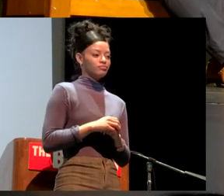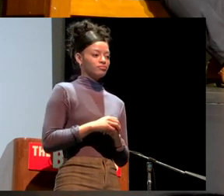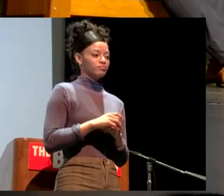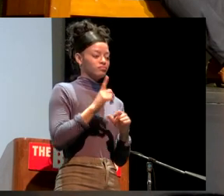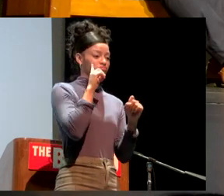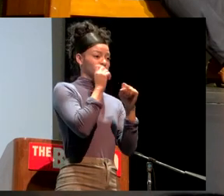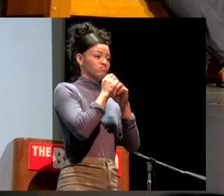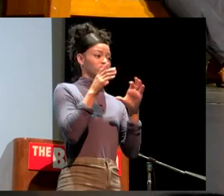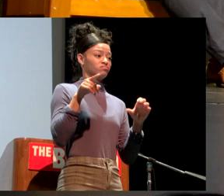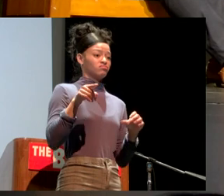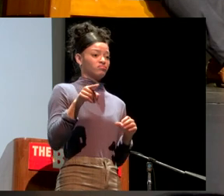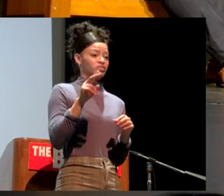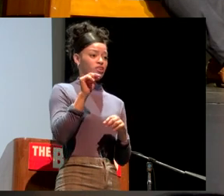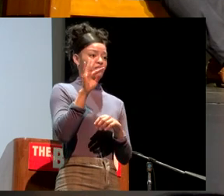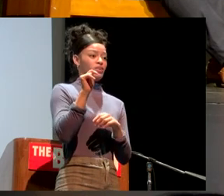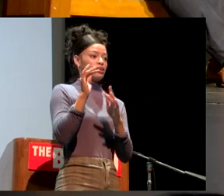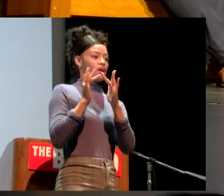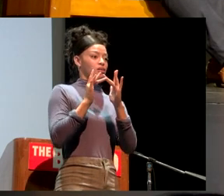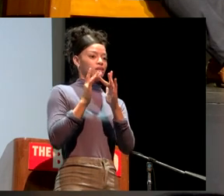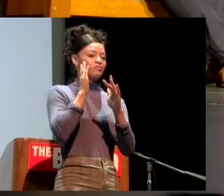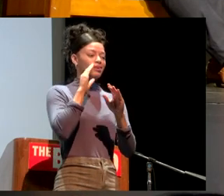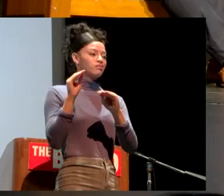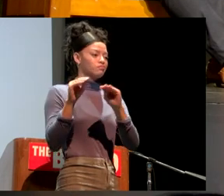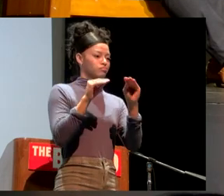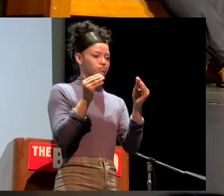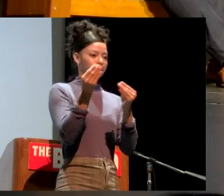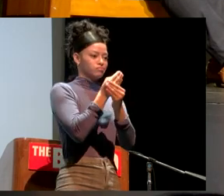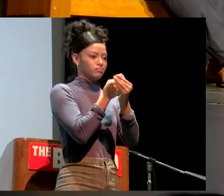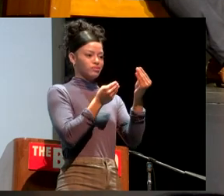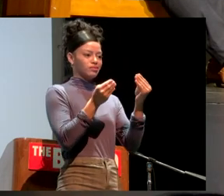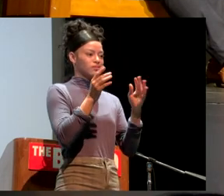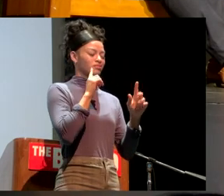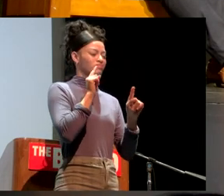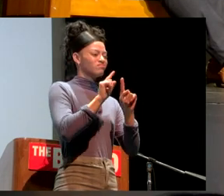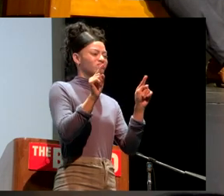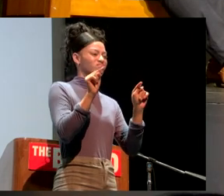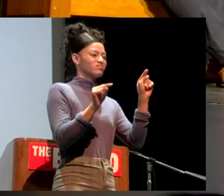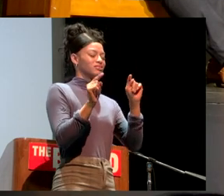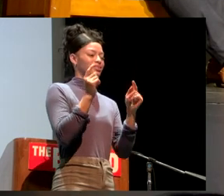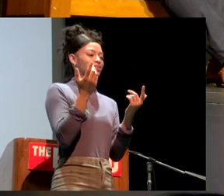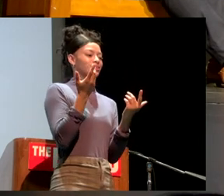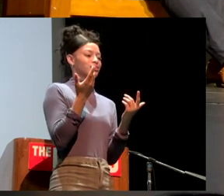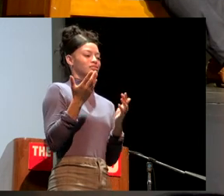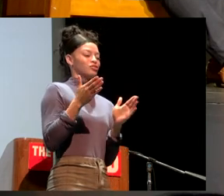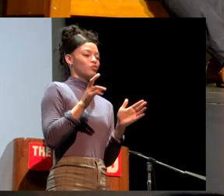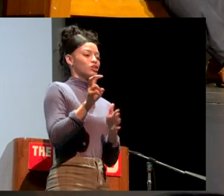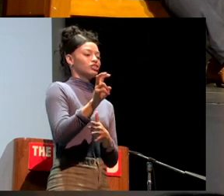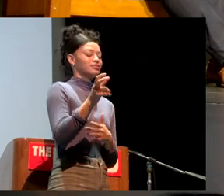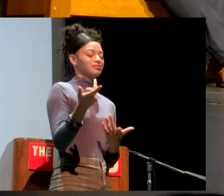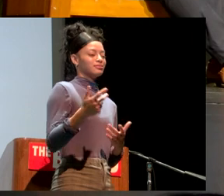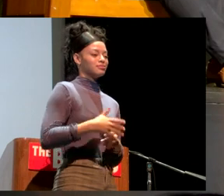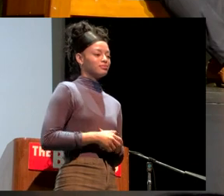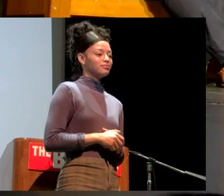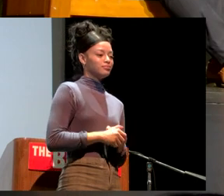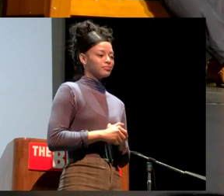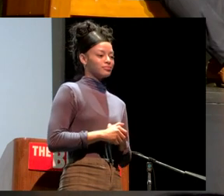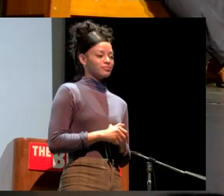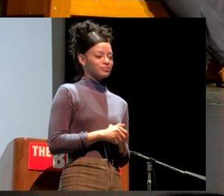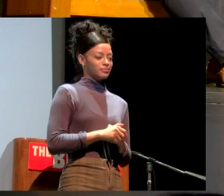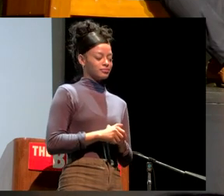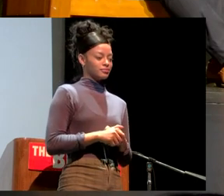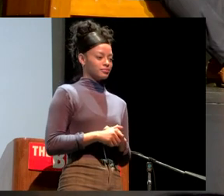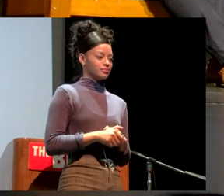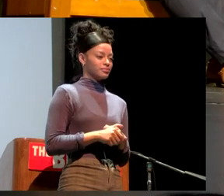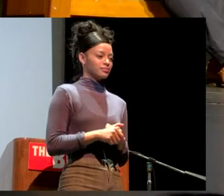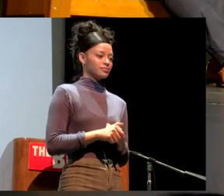2 weeks later, or when we were slow, sorry for those who were slow to ship stuff at some point, like you receive, you know, a real box. And even the physical item, we always